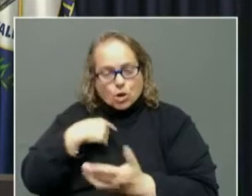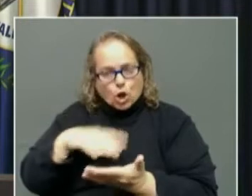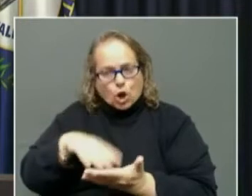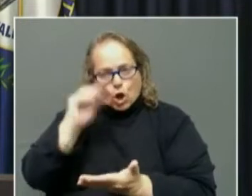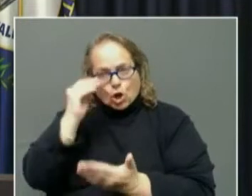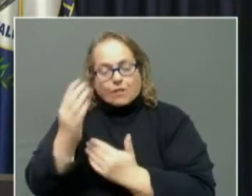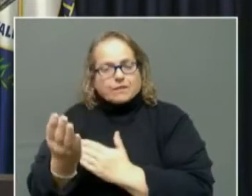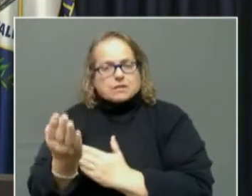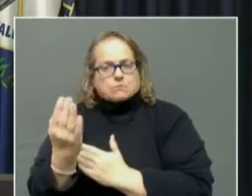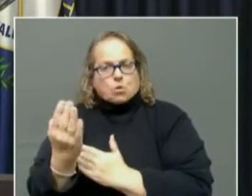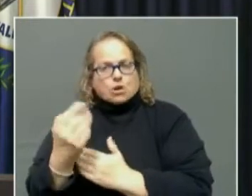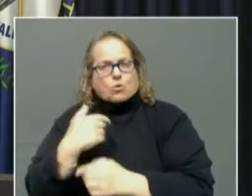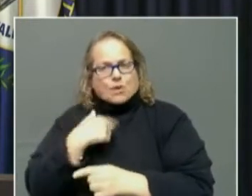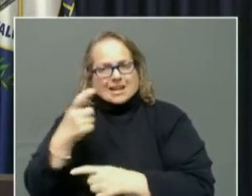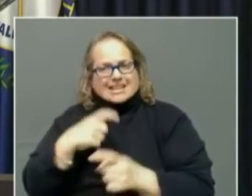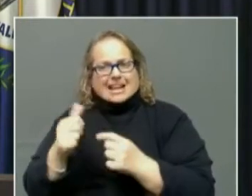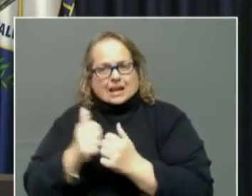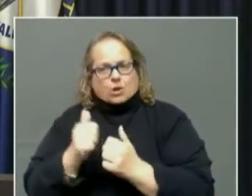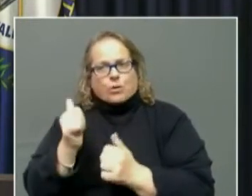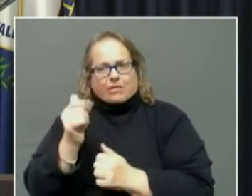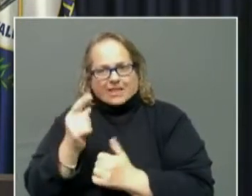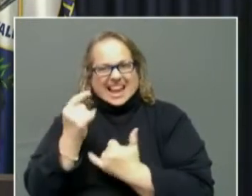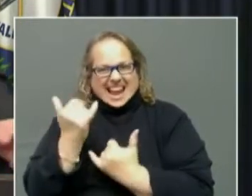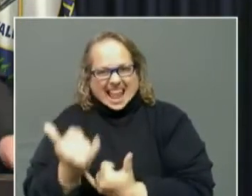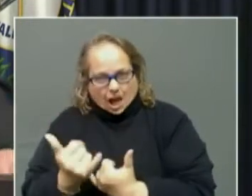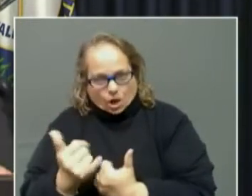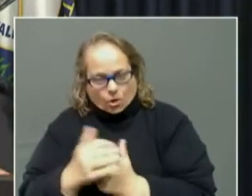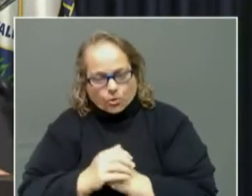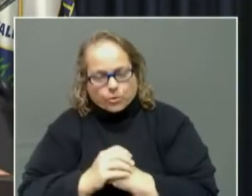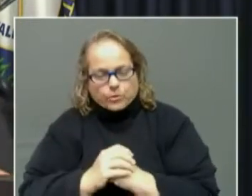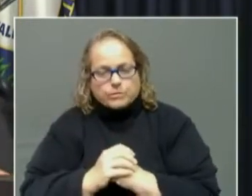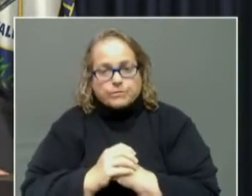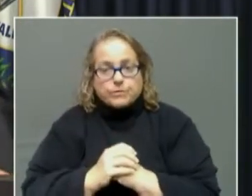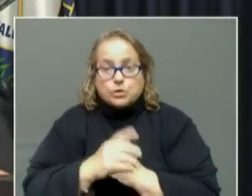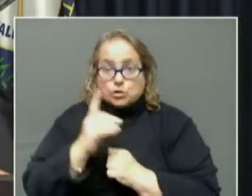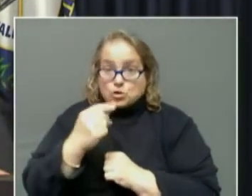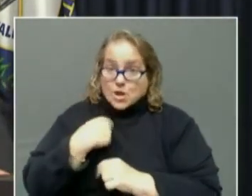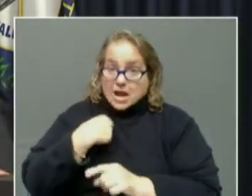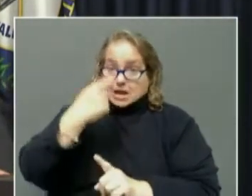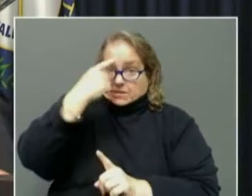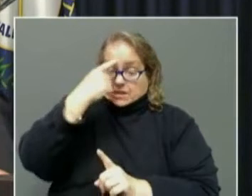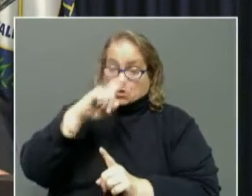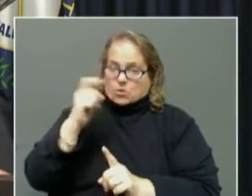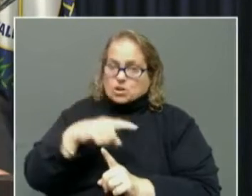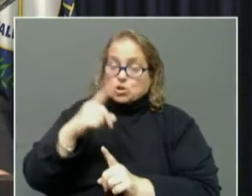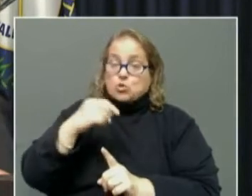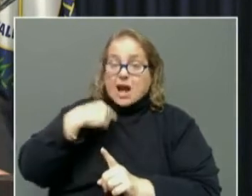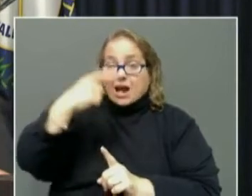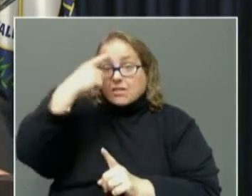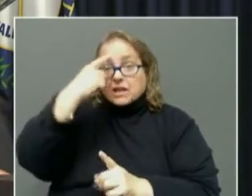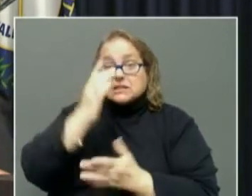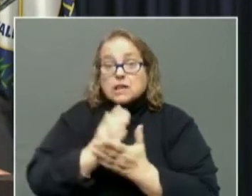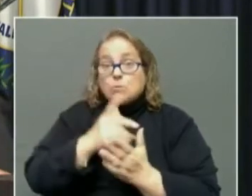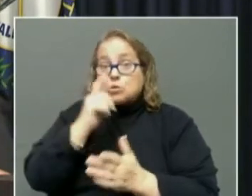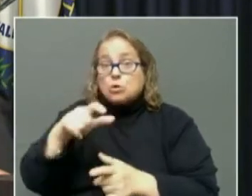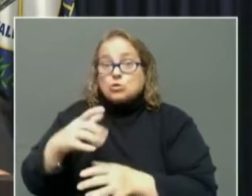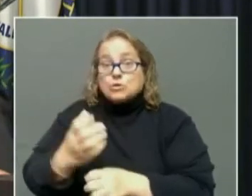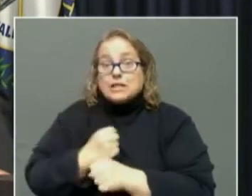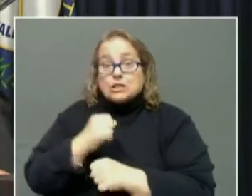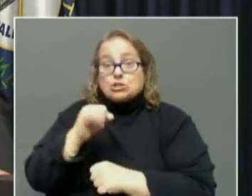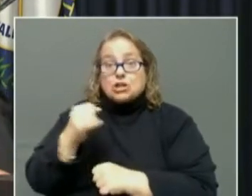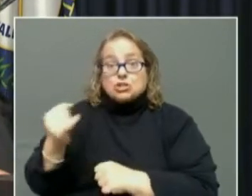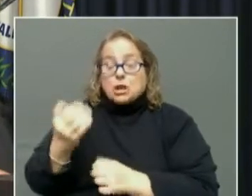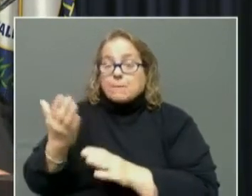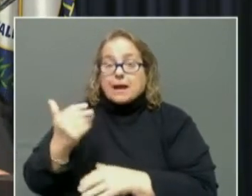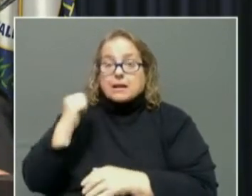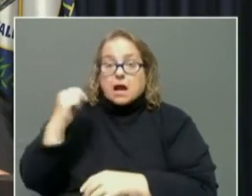in real time. Do I think that some who are supposed to receive J&J might not come back if they